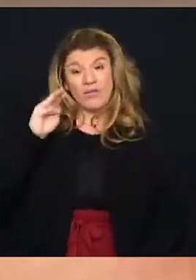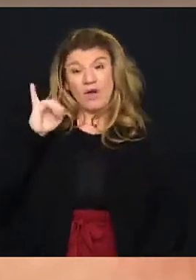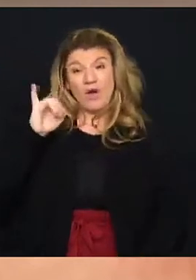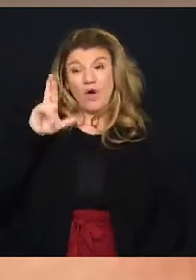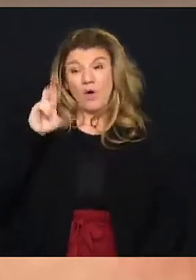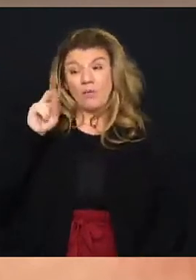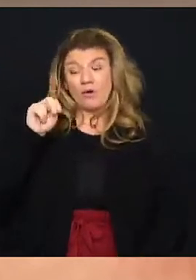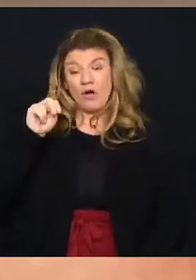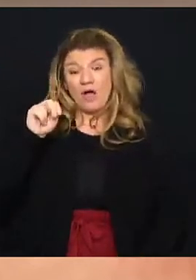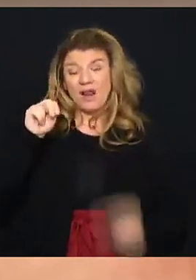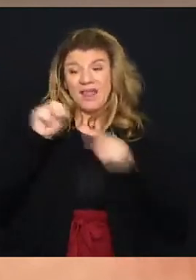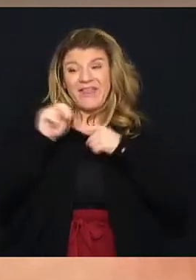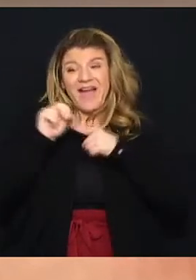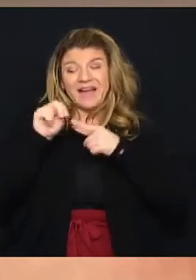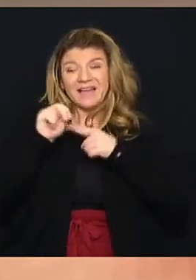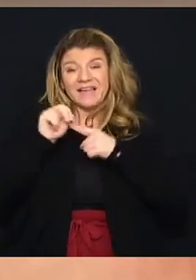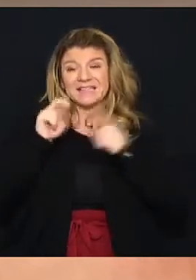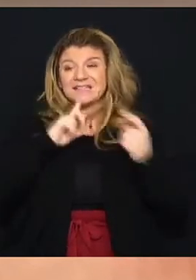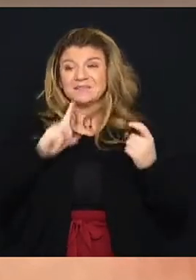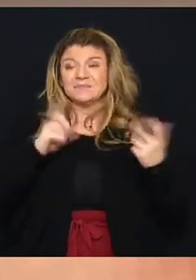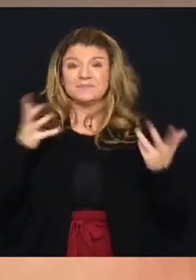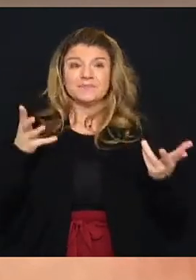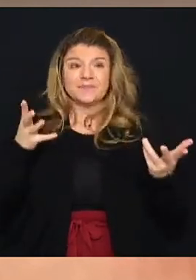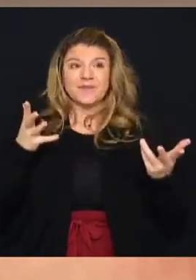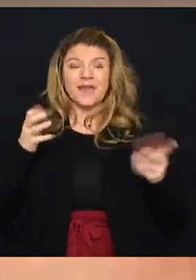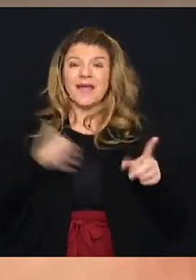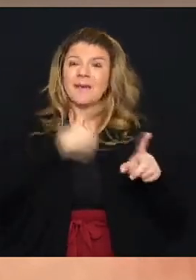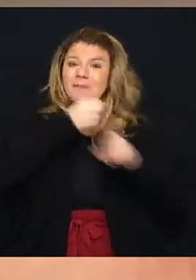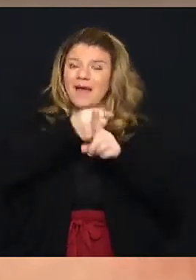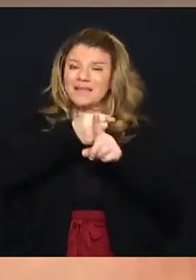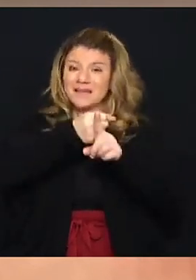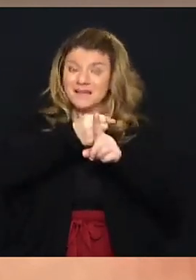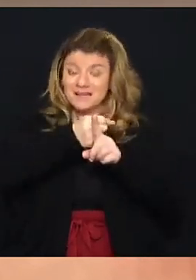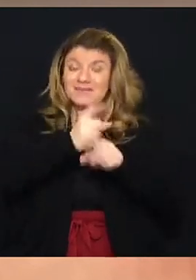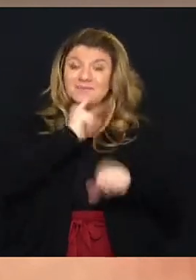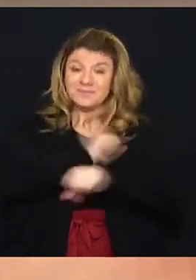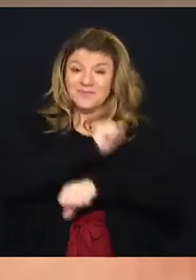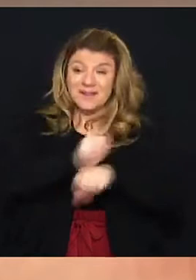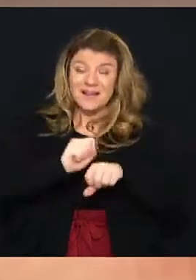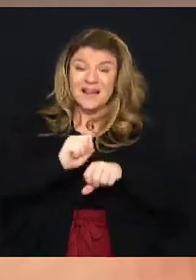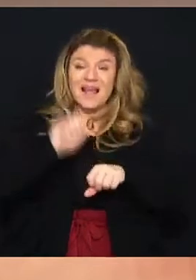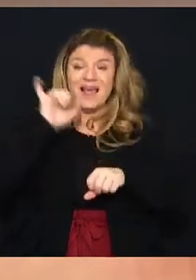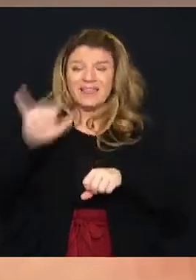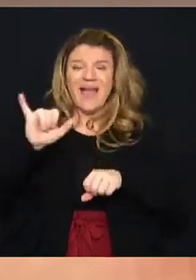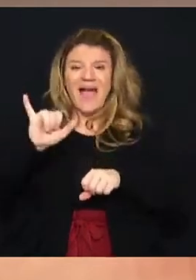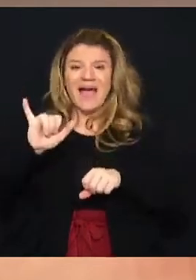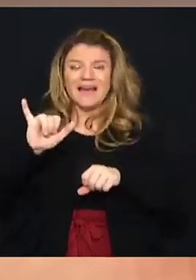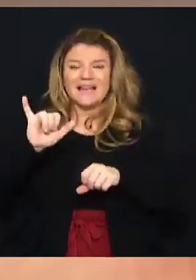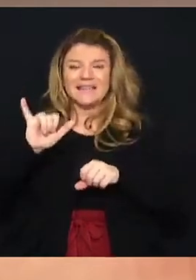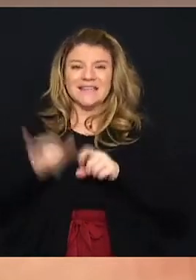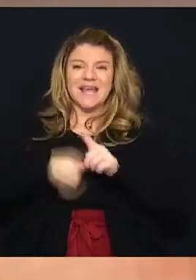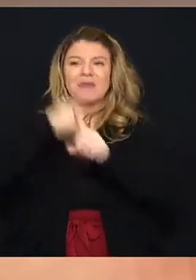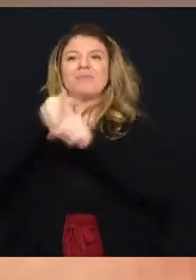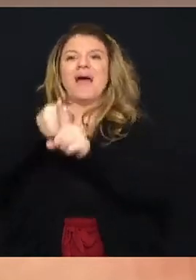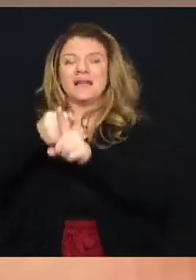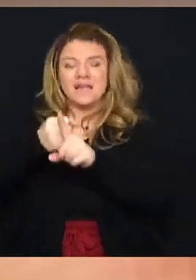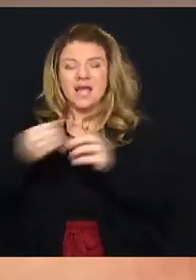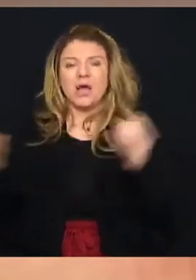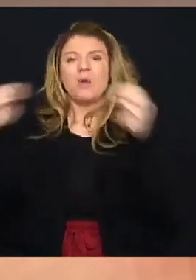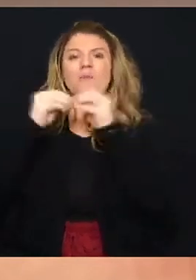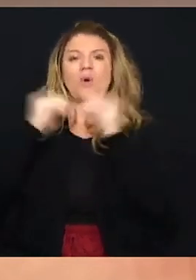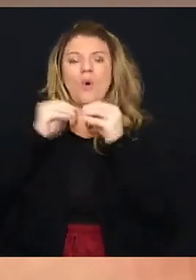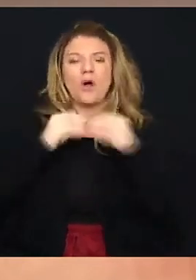now going to be impacted by the fact that it is infecting and having a greater impact